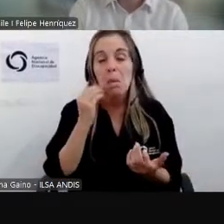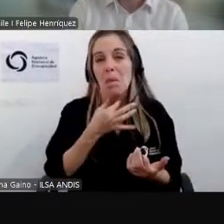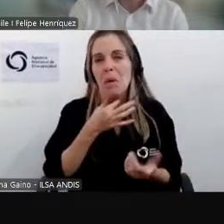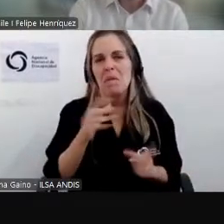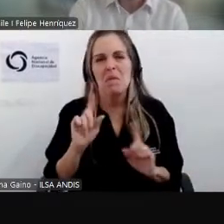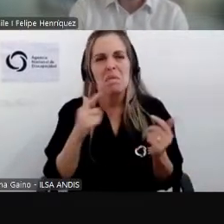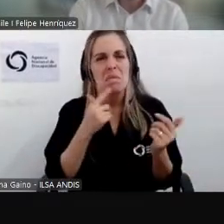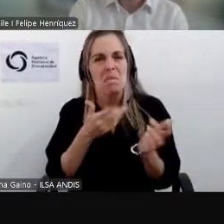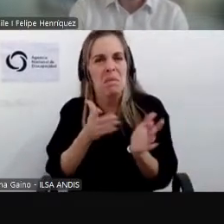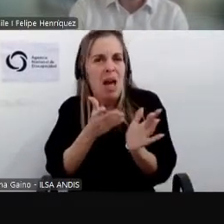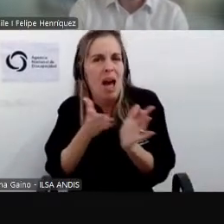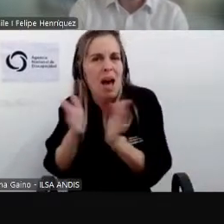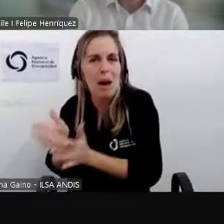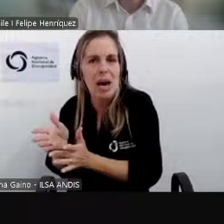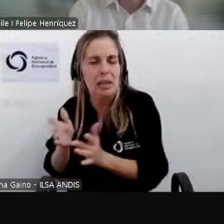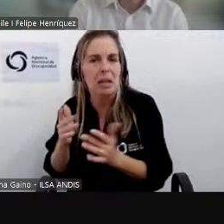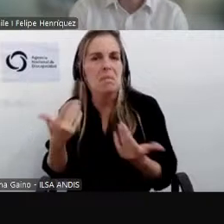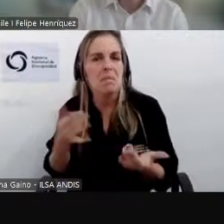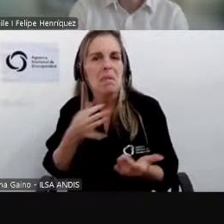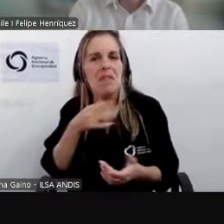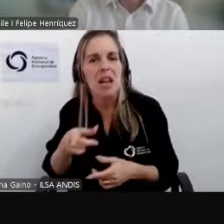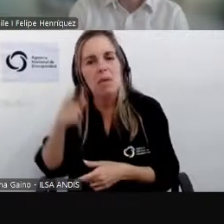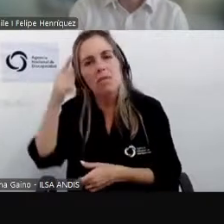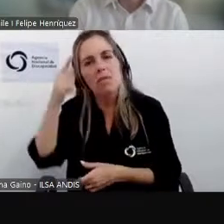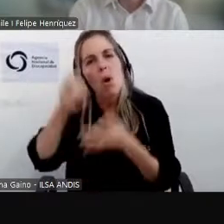they'd rather